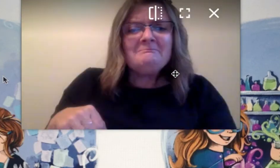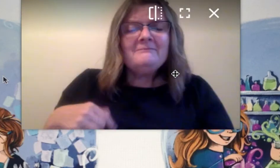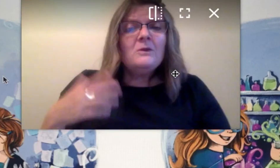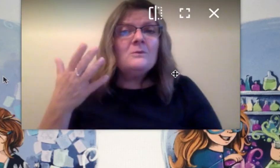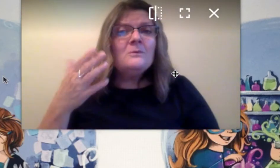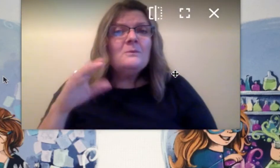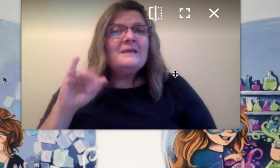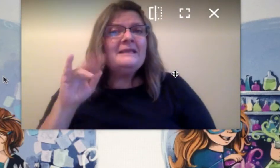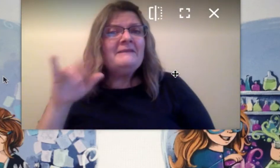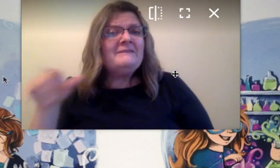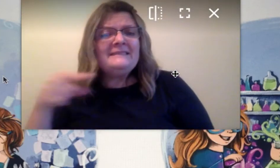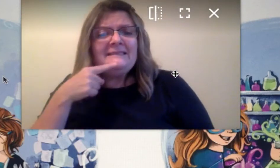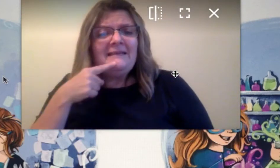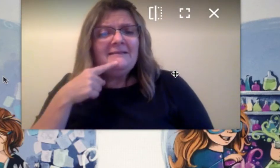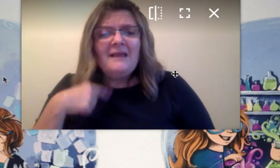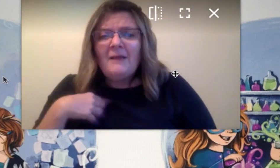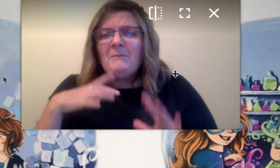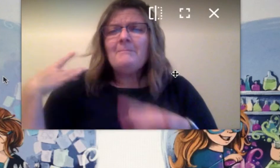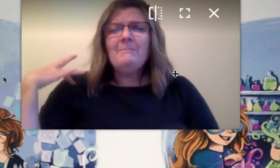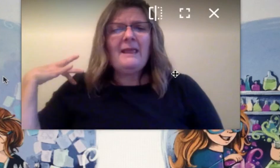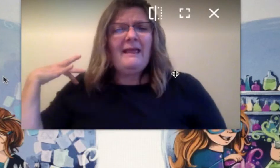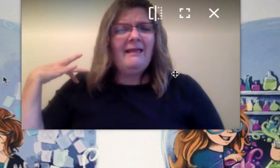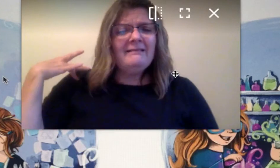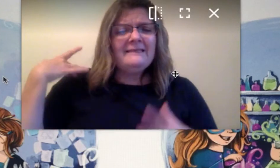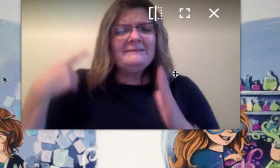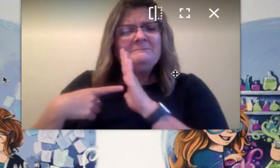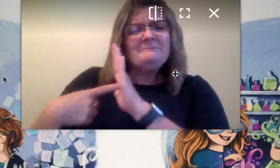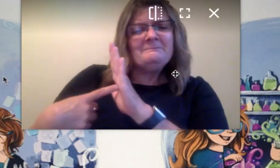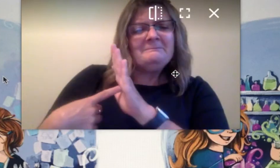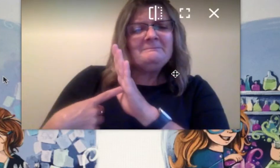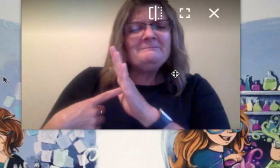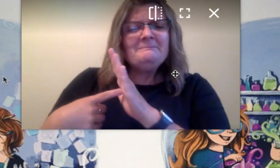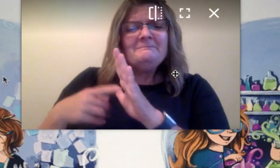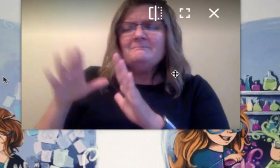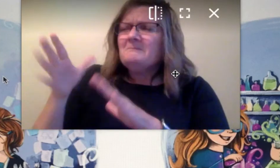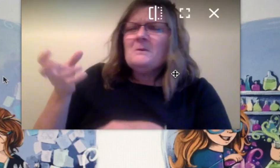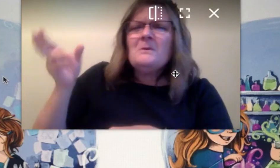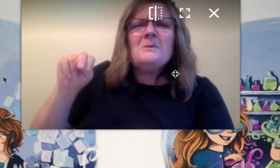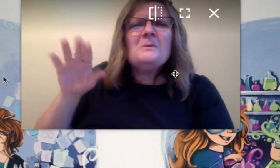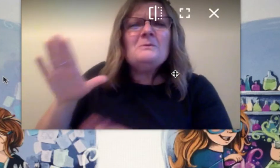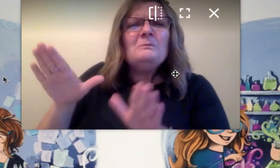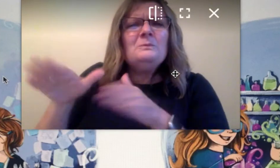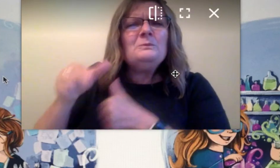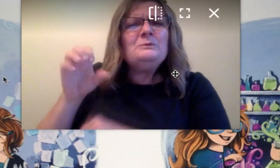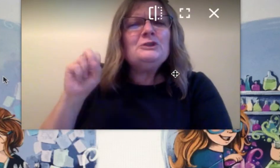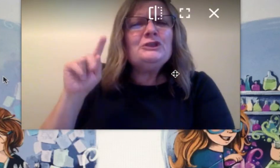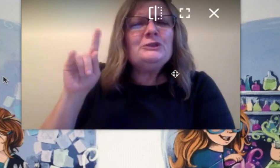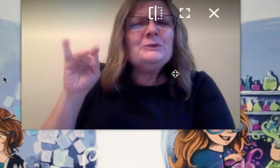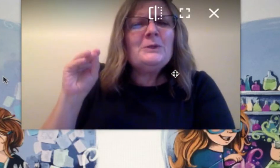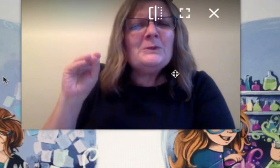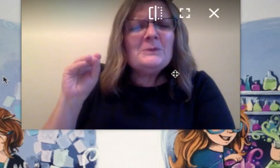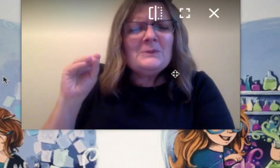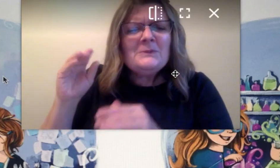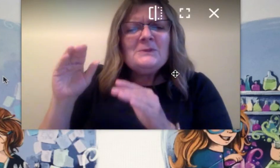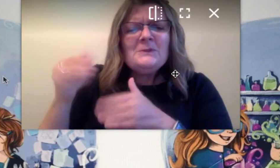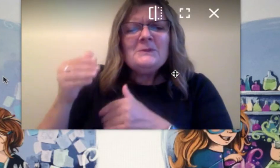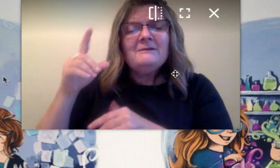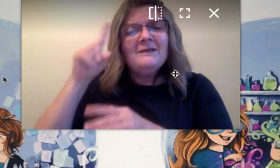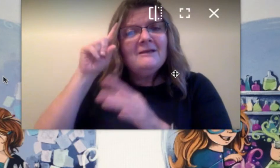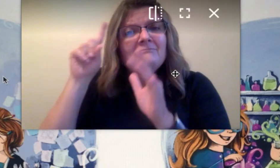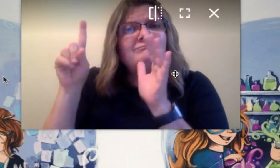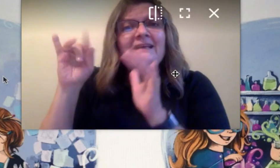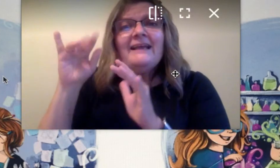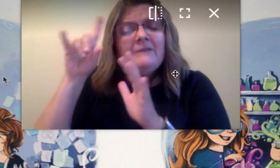Ivy, you can be a model in my very own art studio. But Ivy had